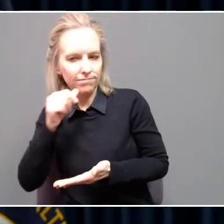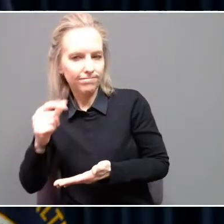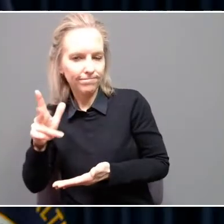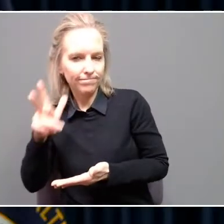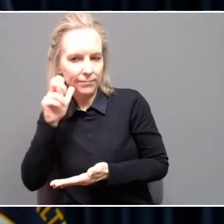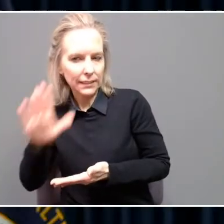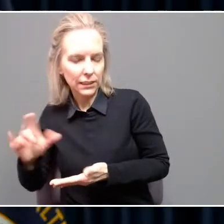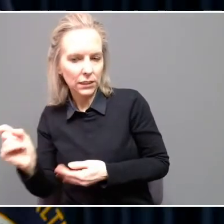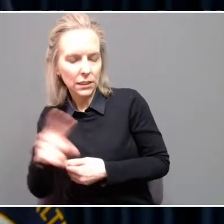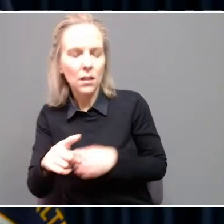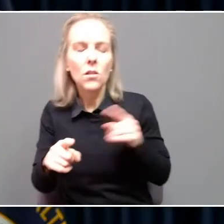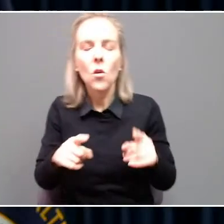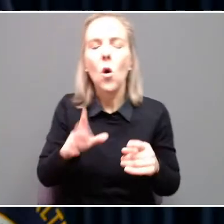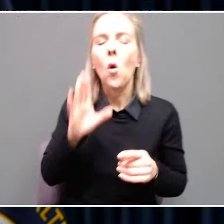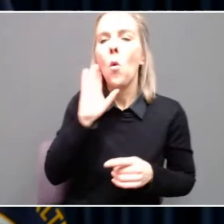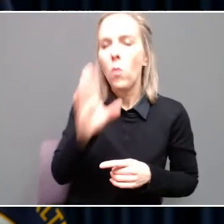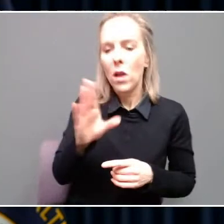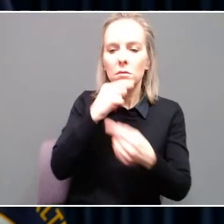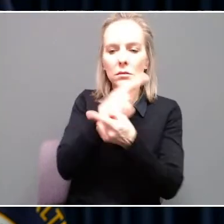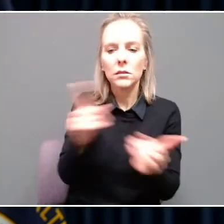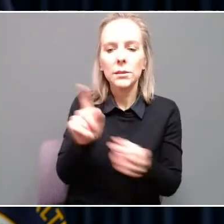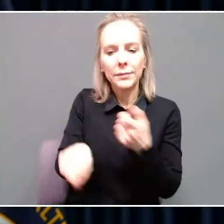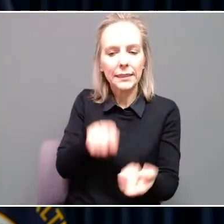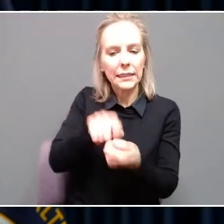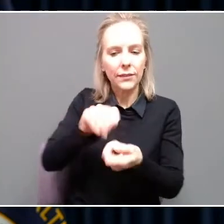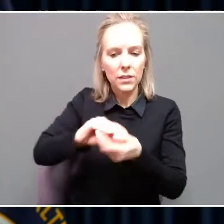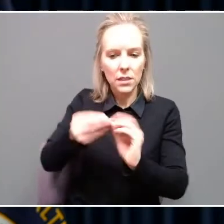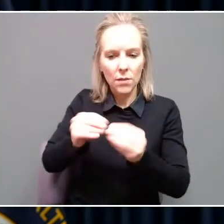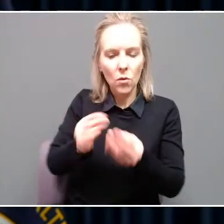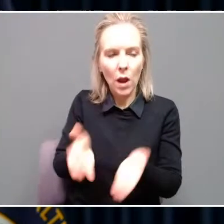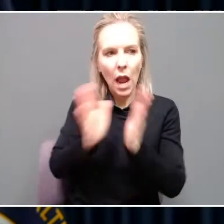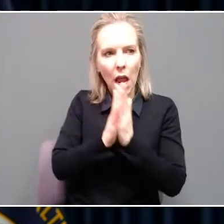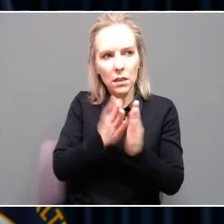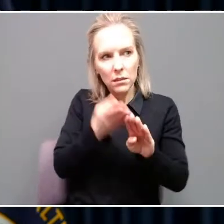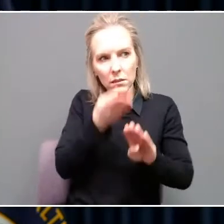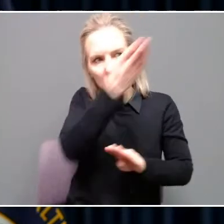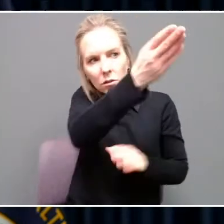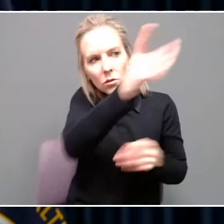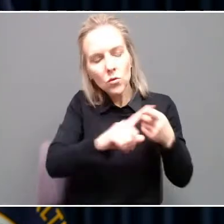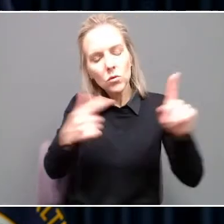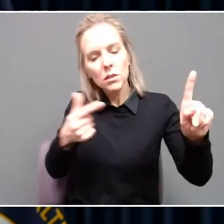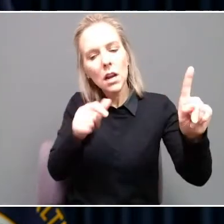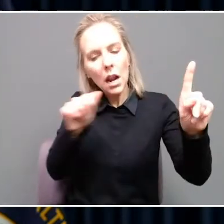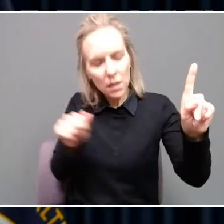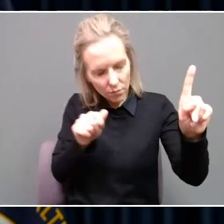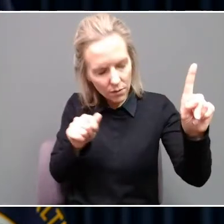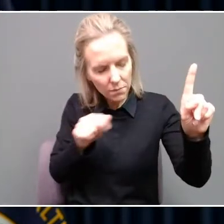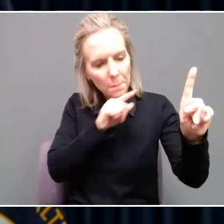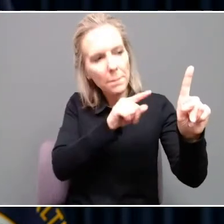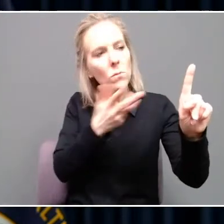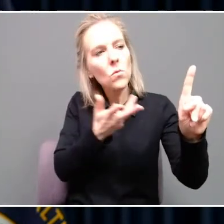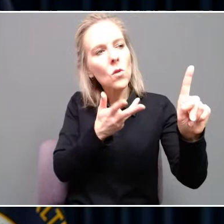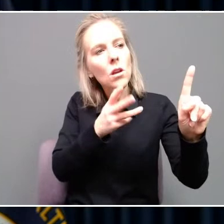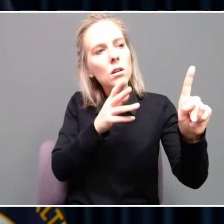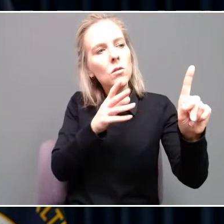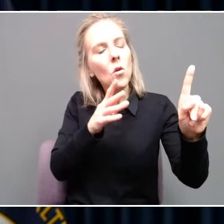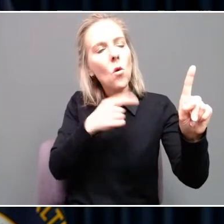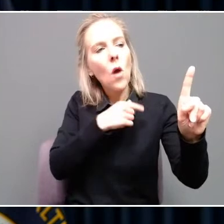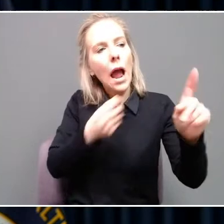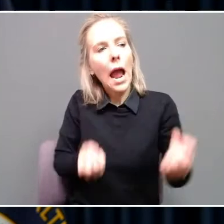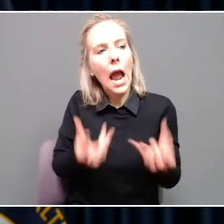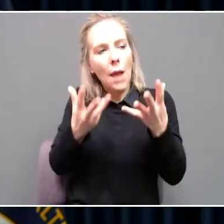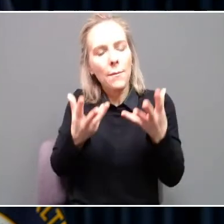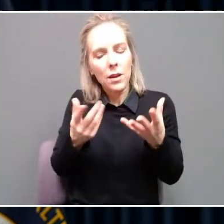specific number that we'll be asking the General Assembly in terms of the additional hires that we need to make at the